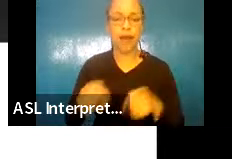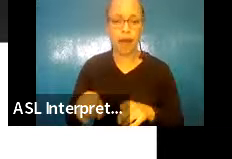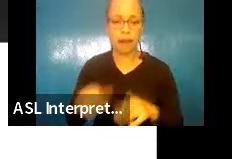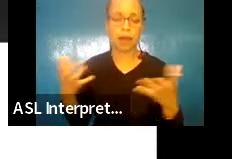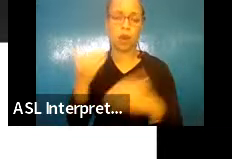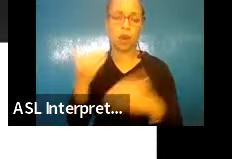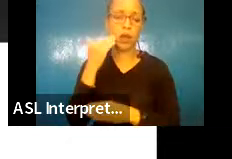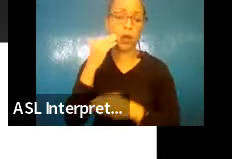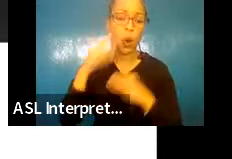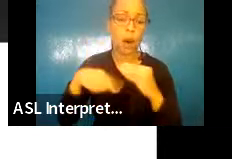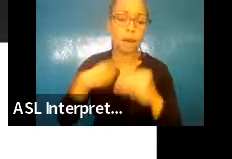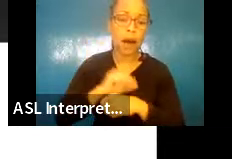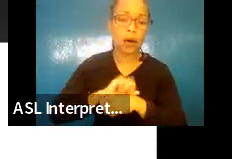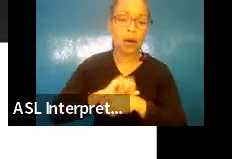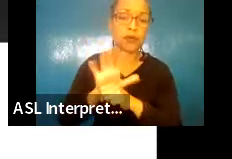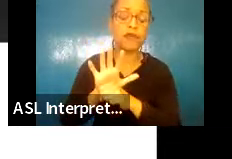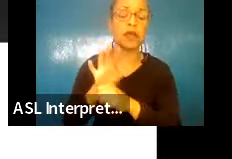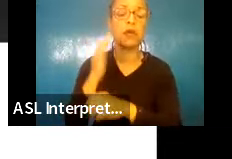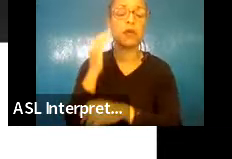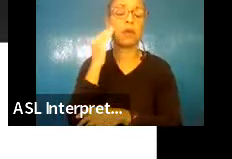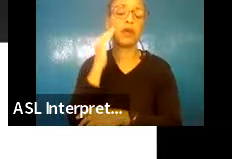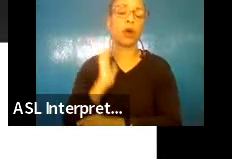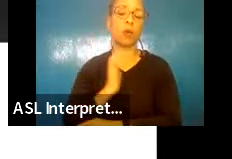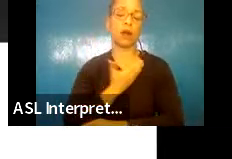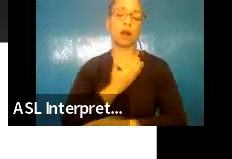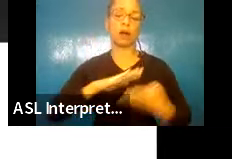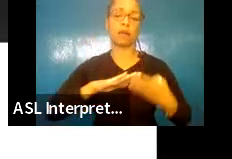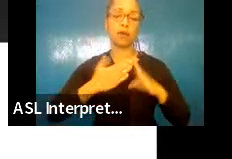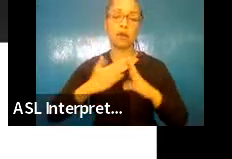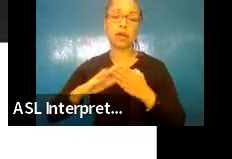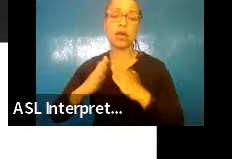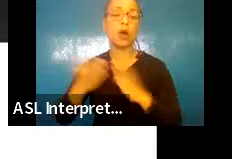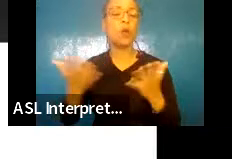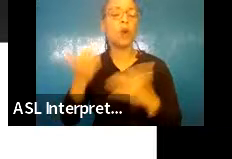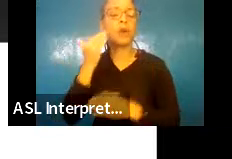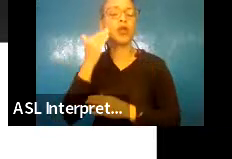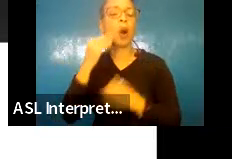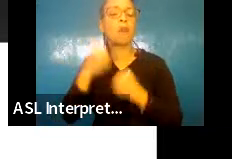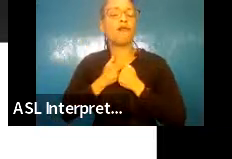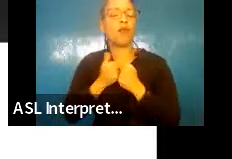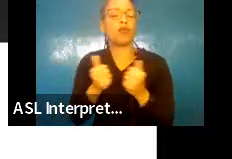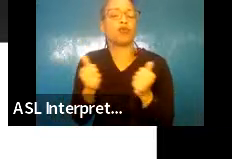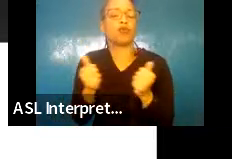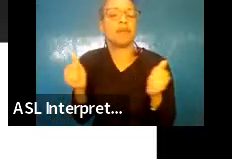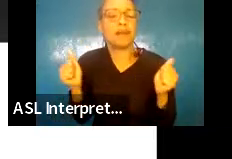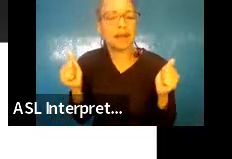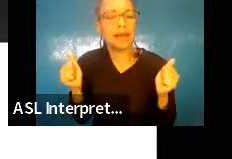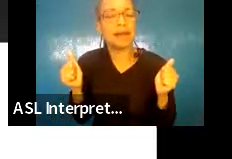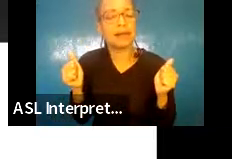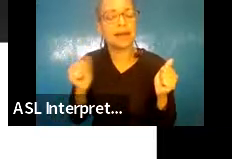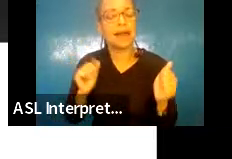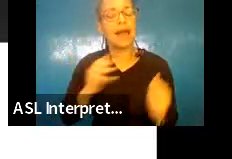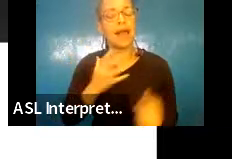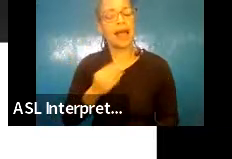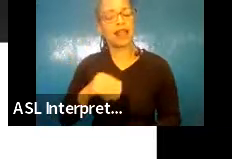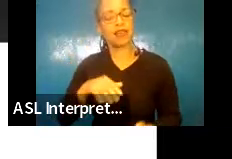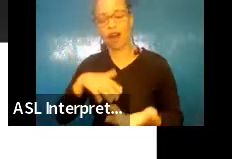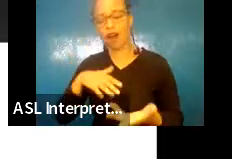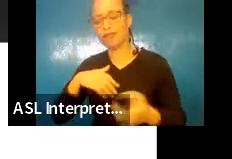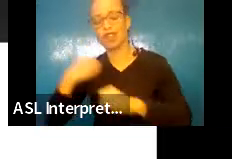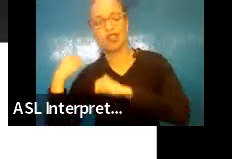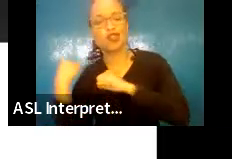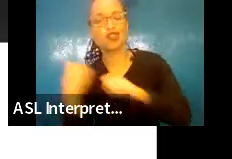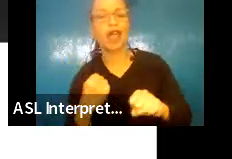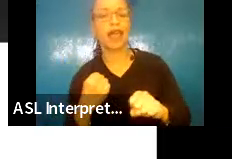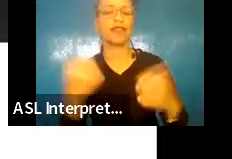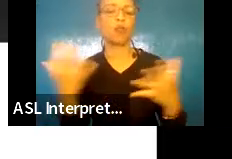about COVID, what we know about our community, what we know about our vulnerabilities, what we know about our strengths, our assets, and all of those